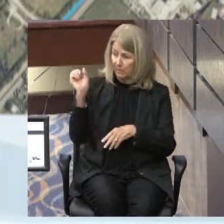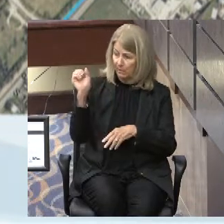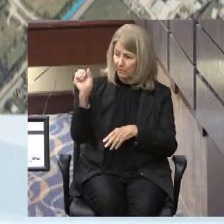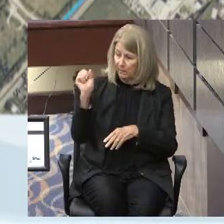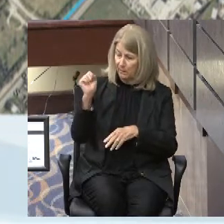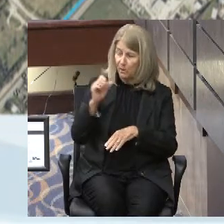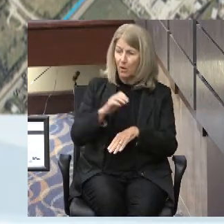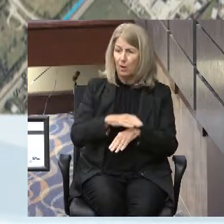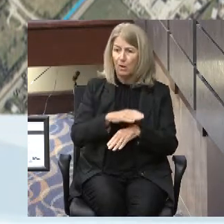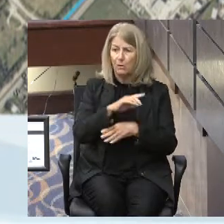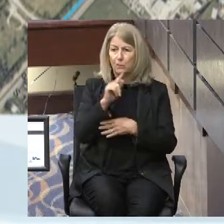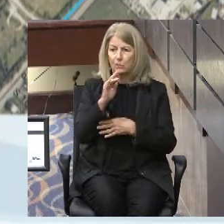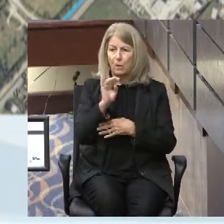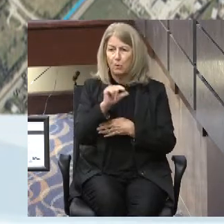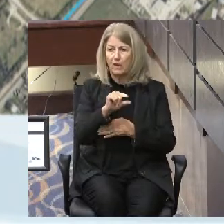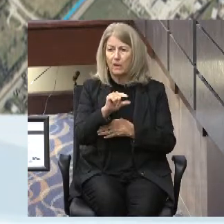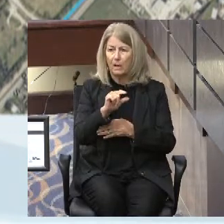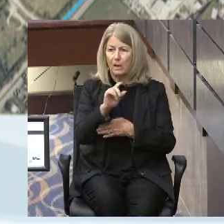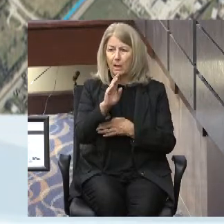on the zoning map.